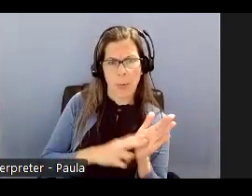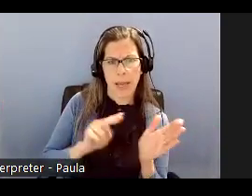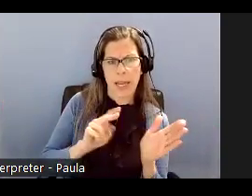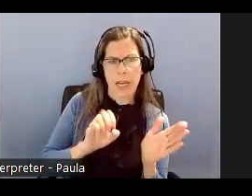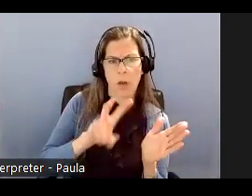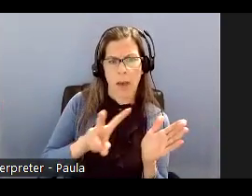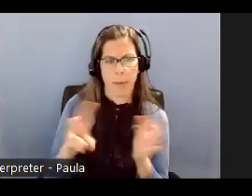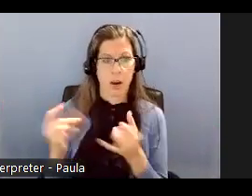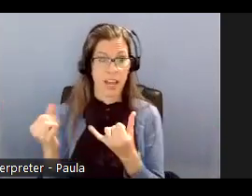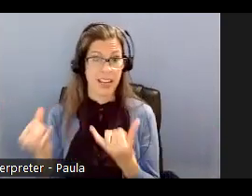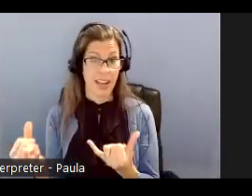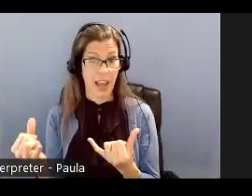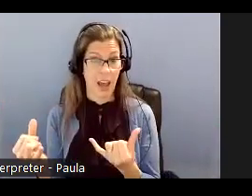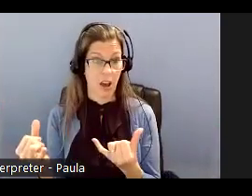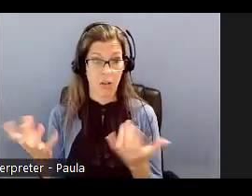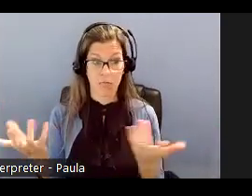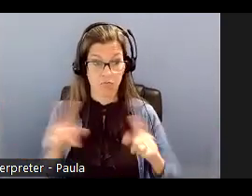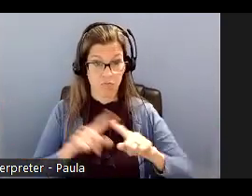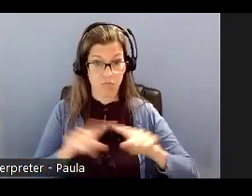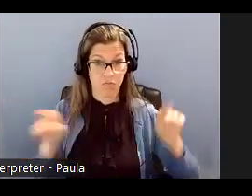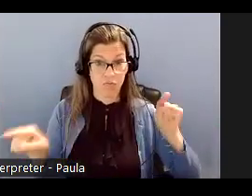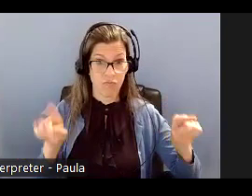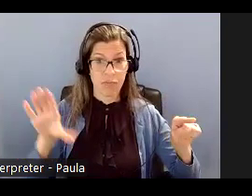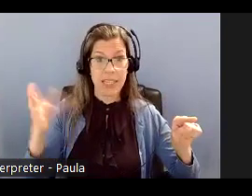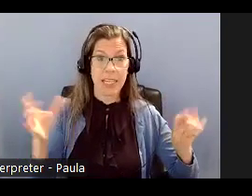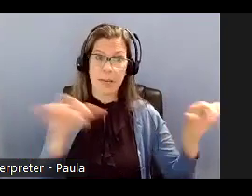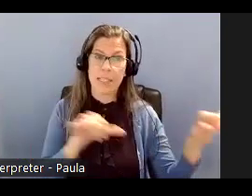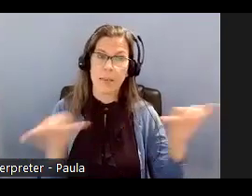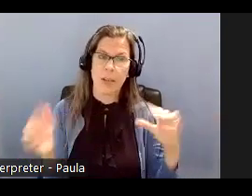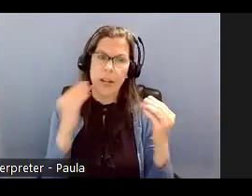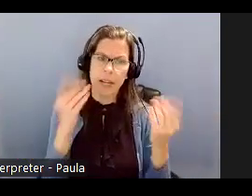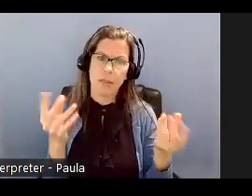and now? It seems like much of this is similar information.